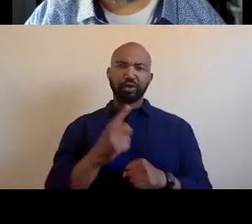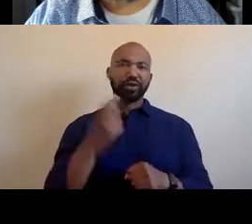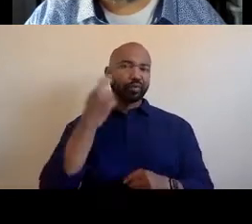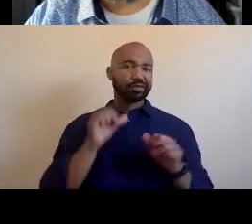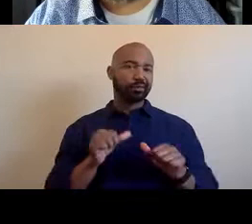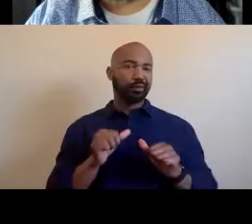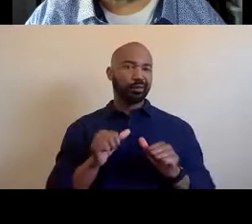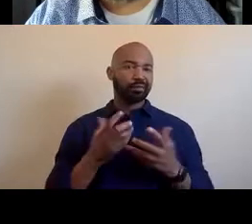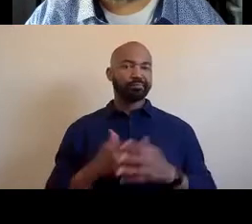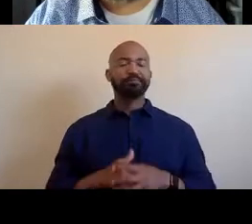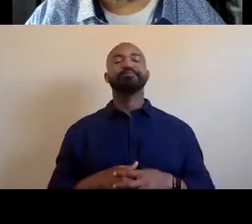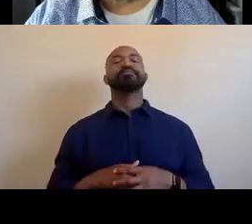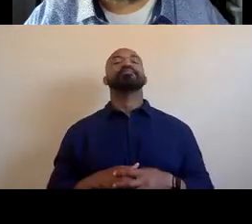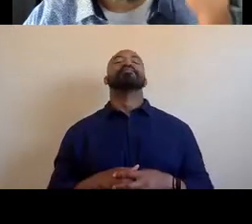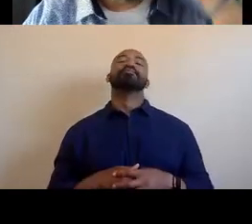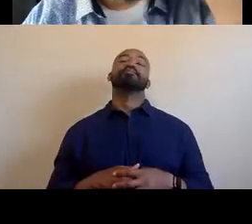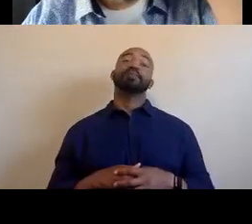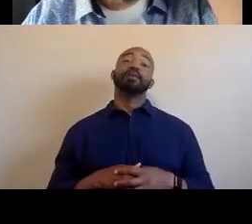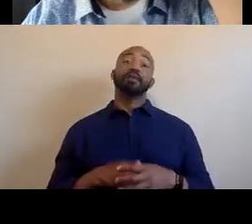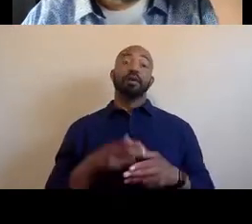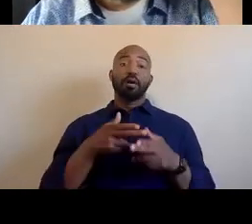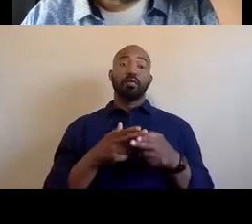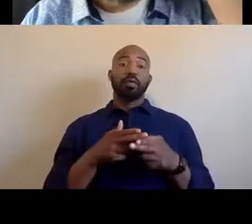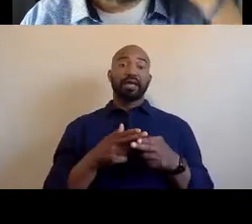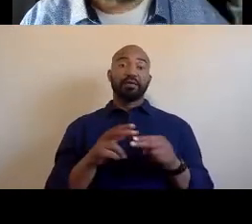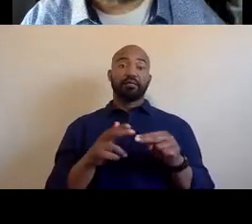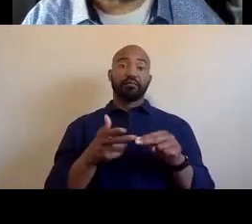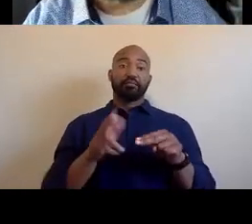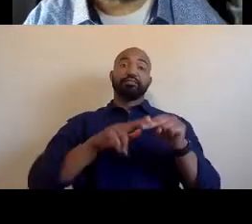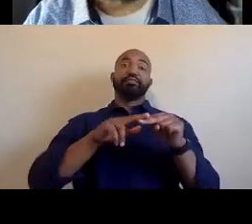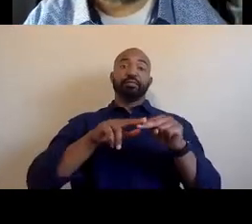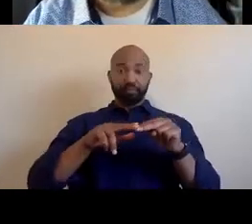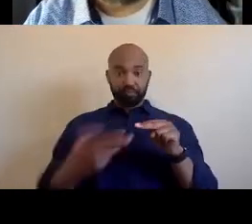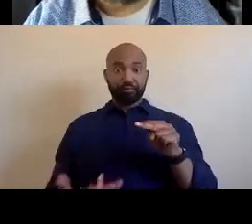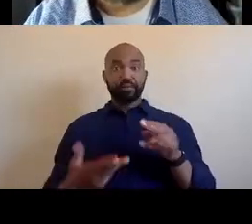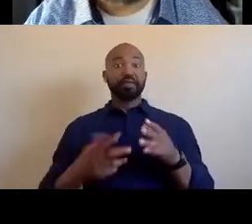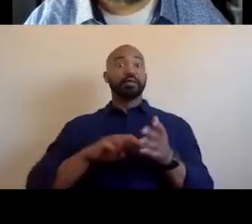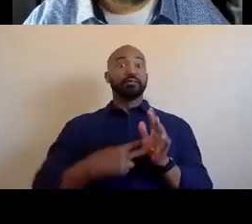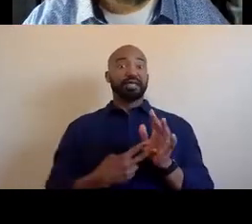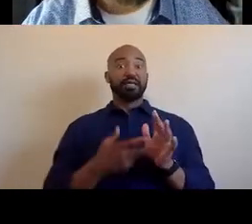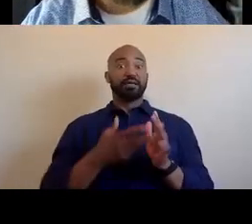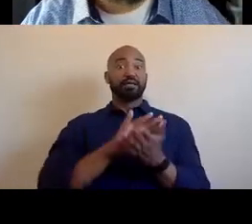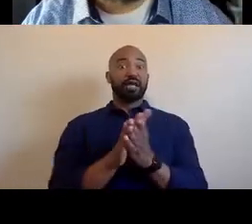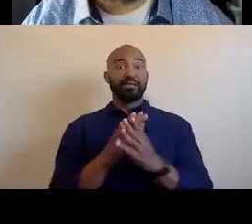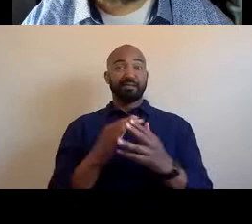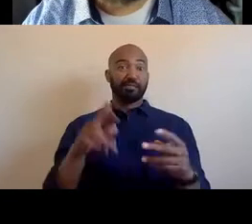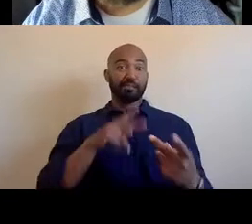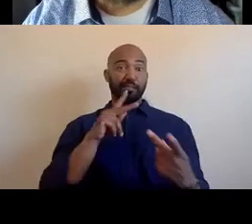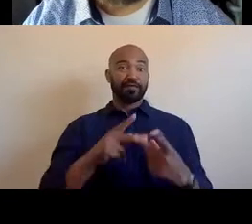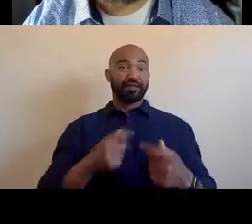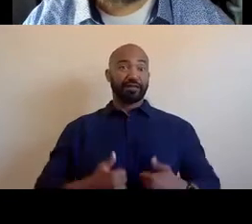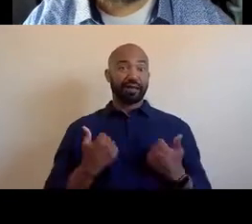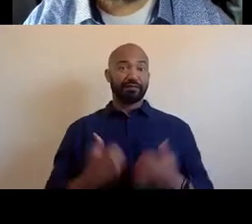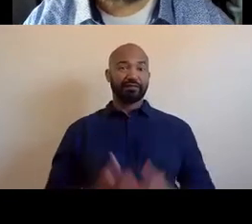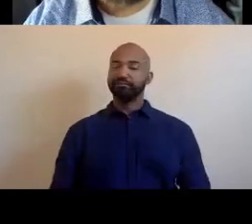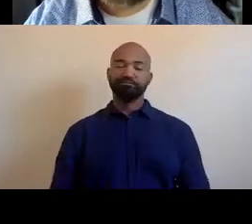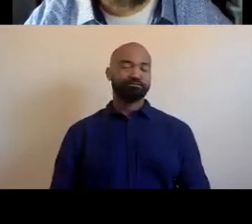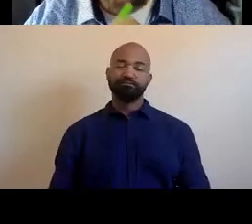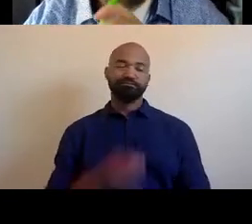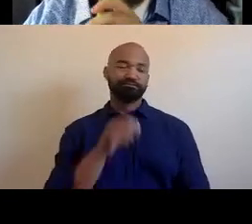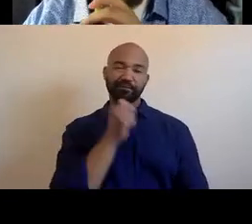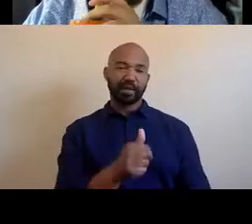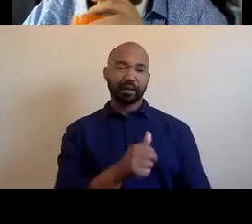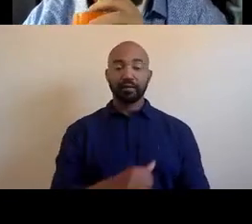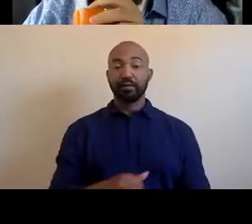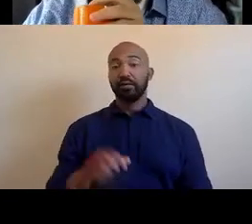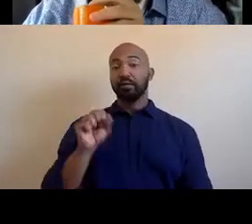Again, losing and gaining weight is not going to make life perfect. So the consumption of our social media and some of